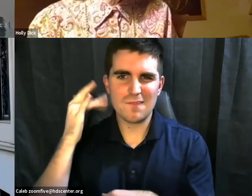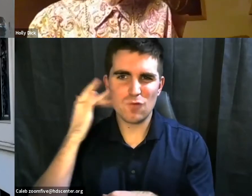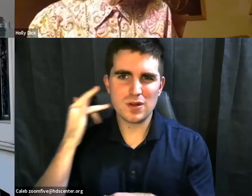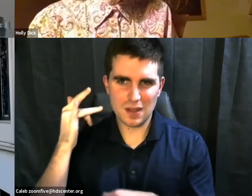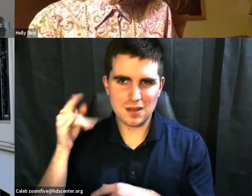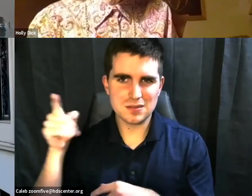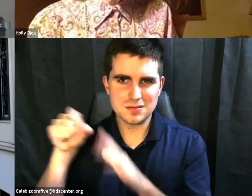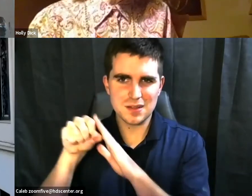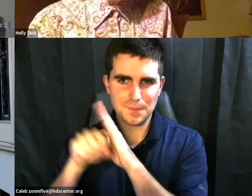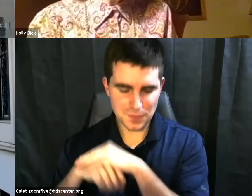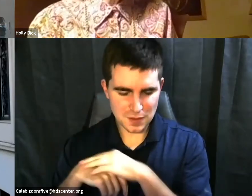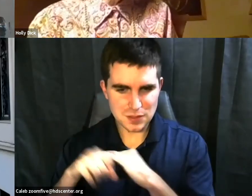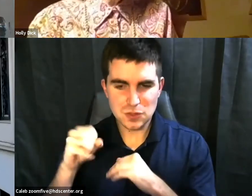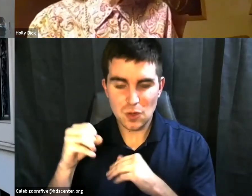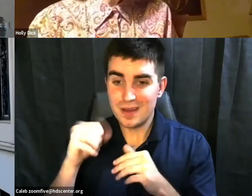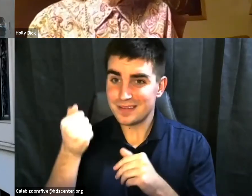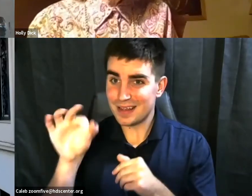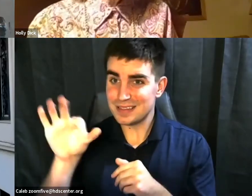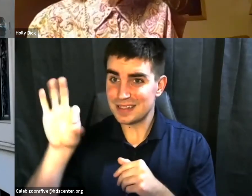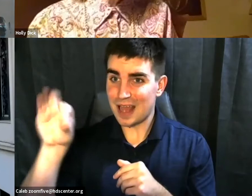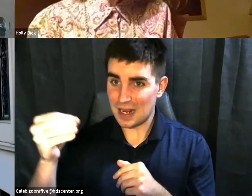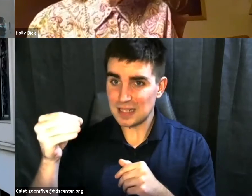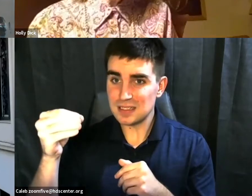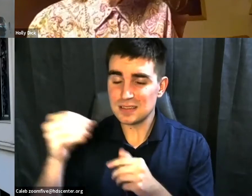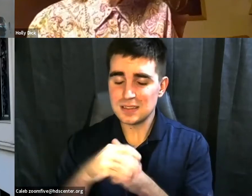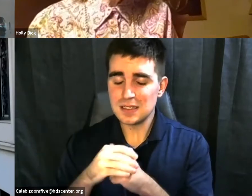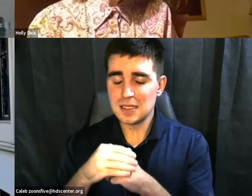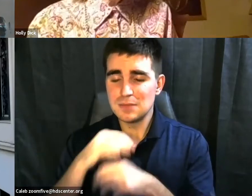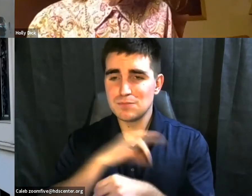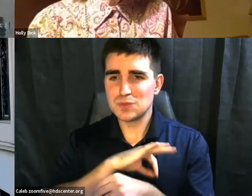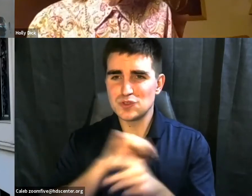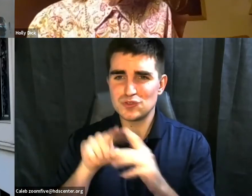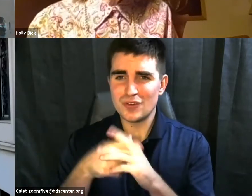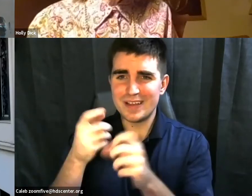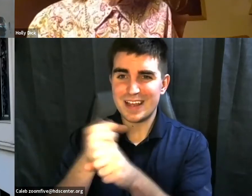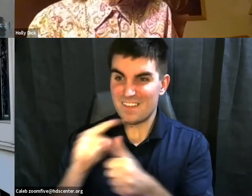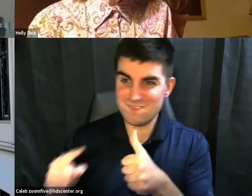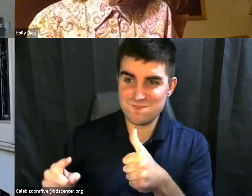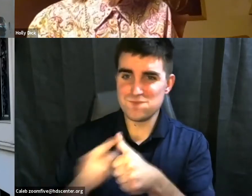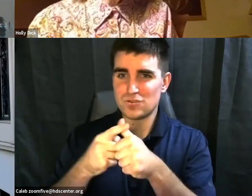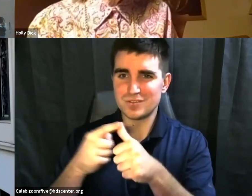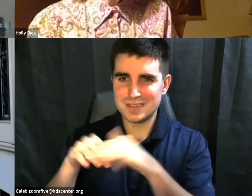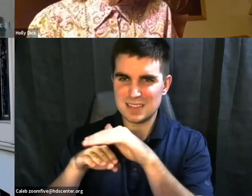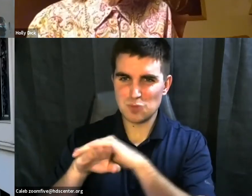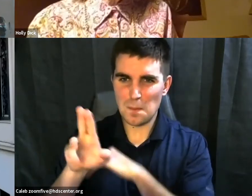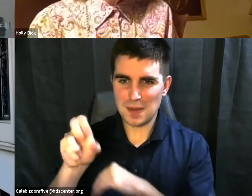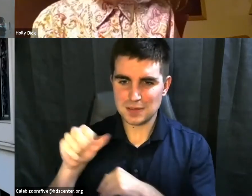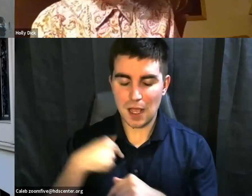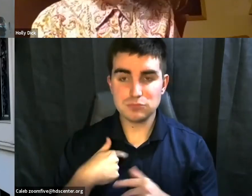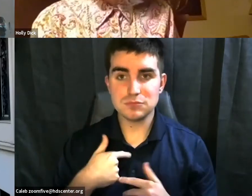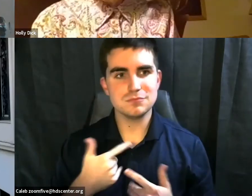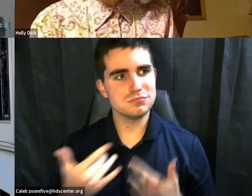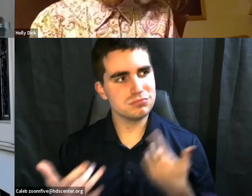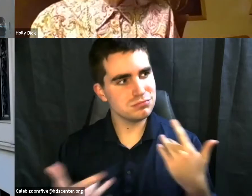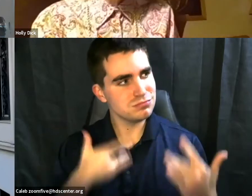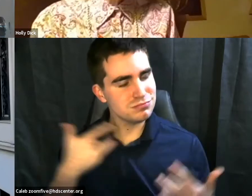in 1990, when Pittsburgh started getting their very first accessible buses, I was really excited,